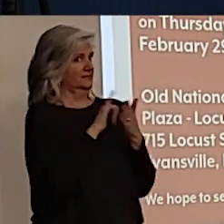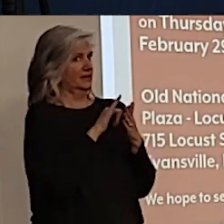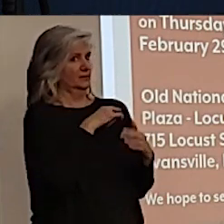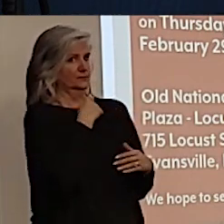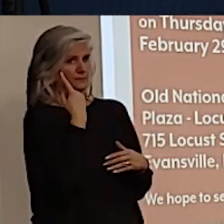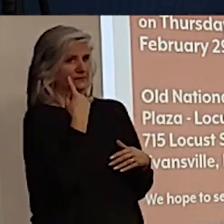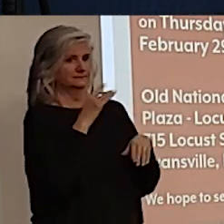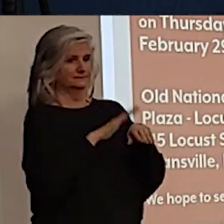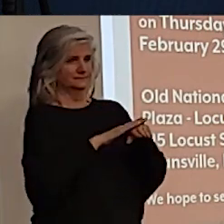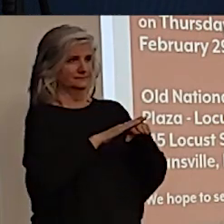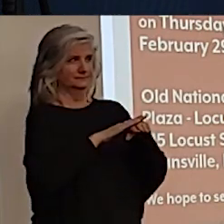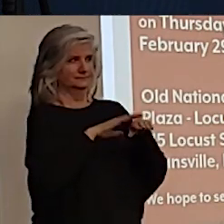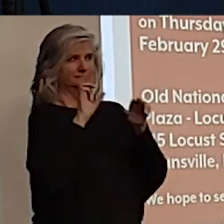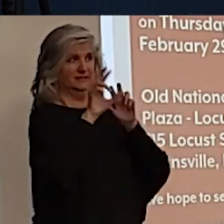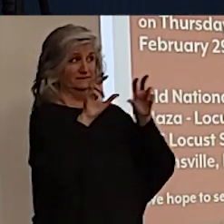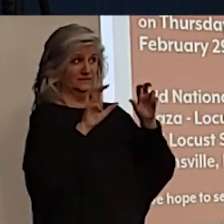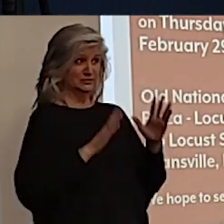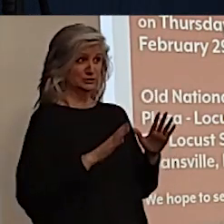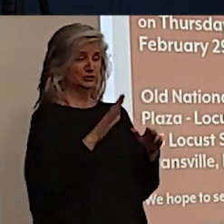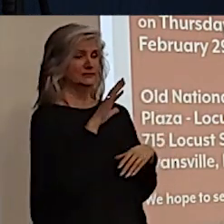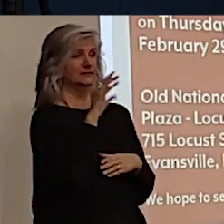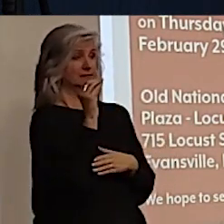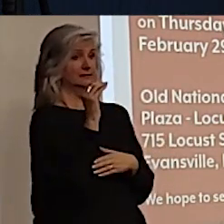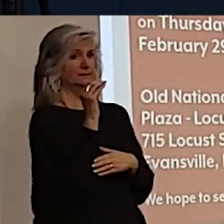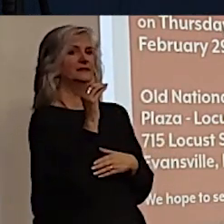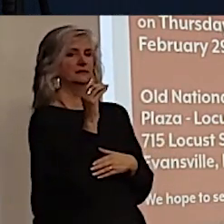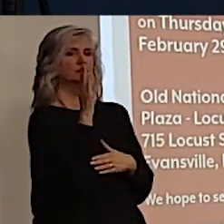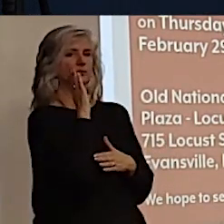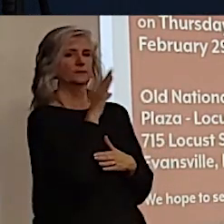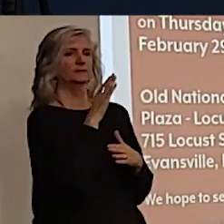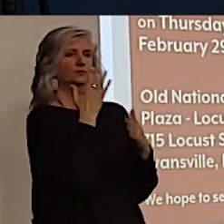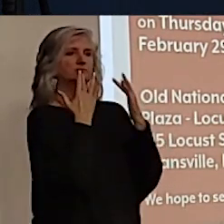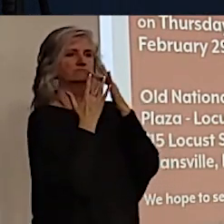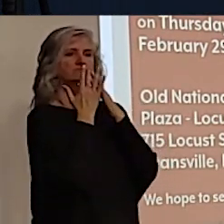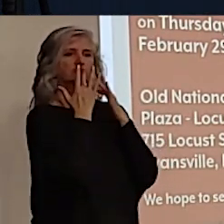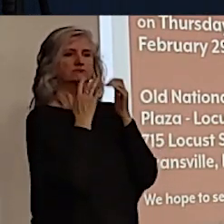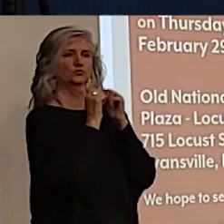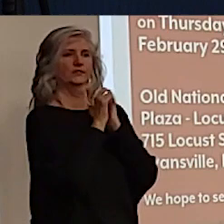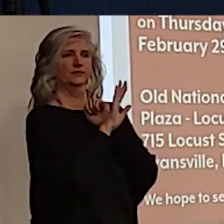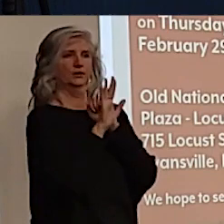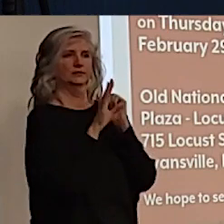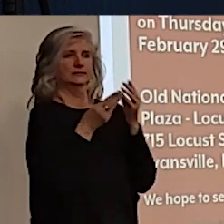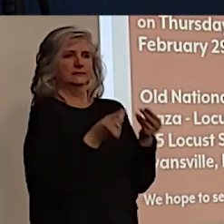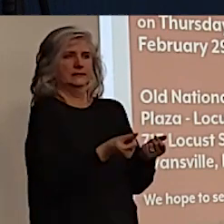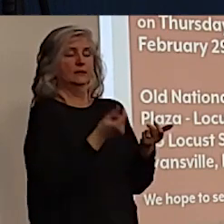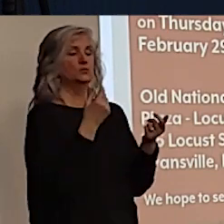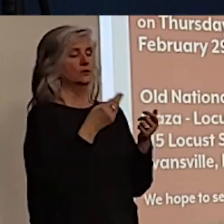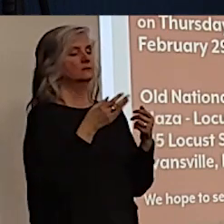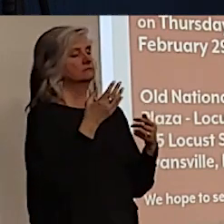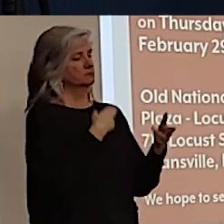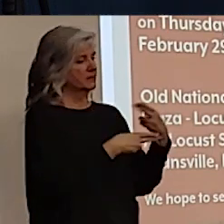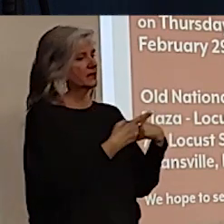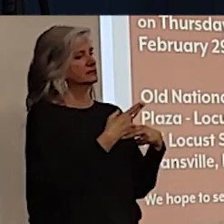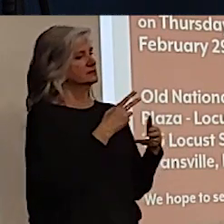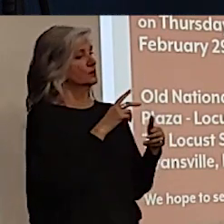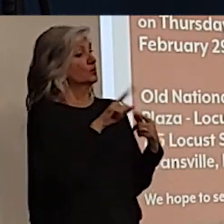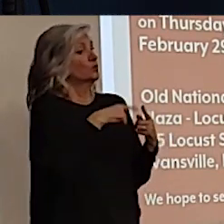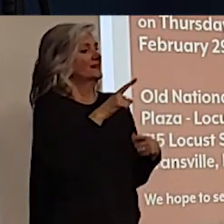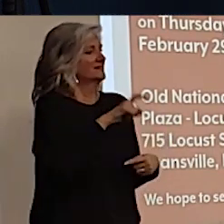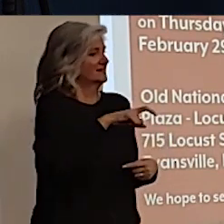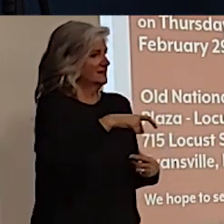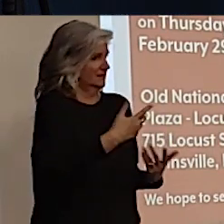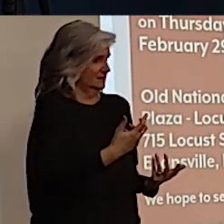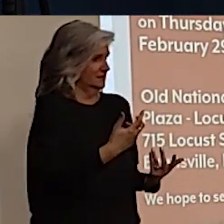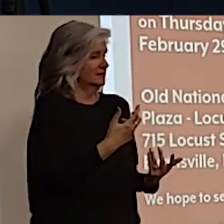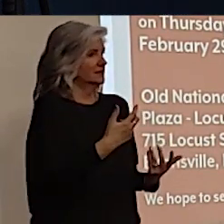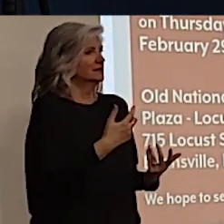on investors and on the company, they're going to be far more frugal with their spending. They're going to replace what they need to replace when they need to